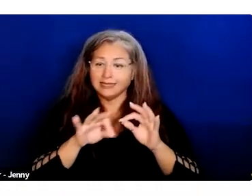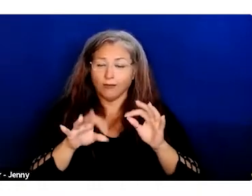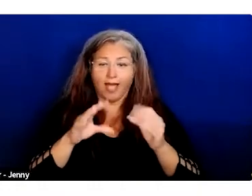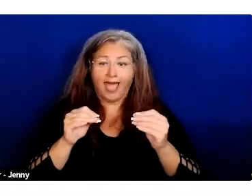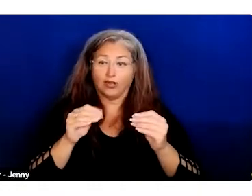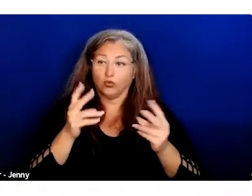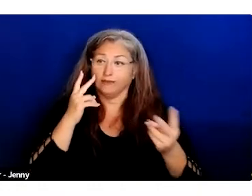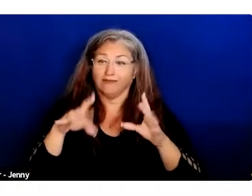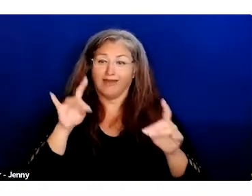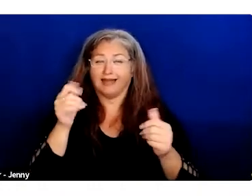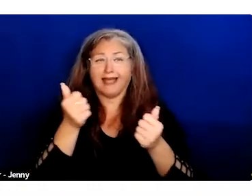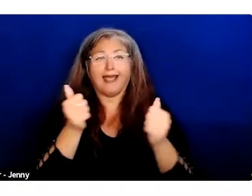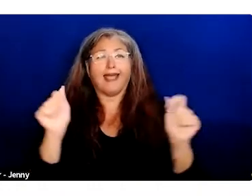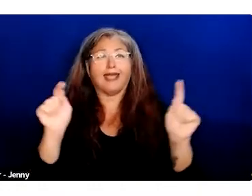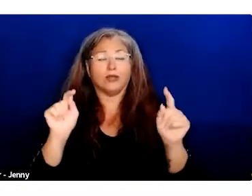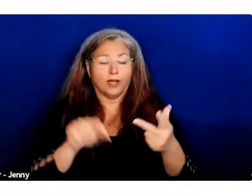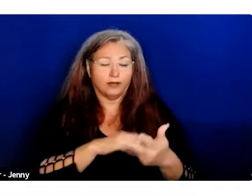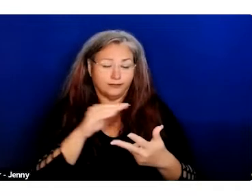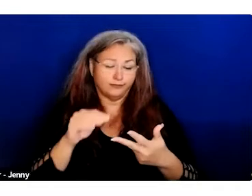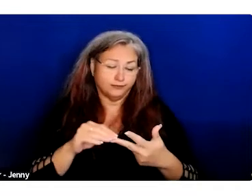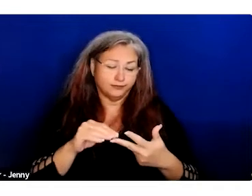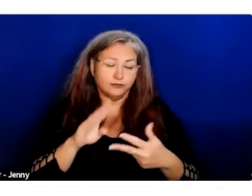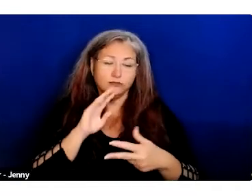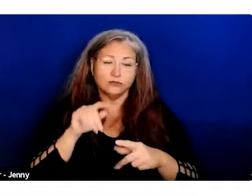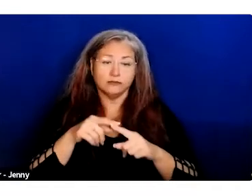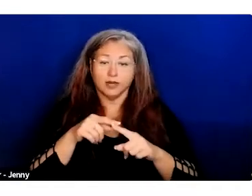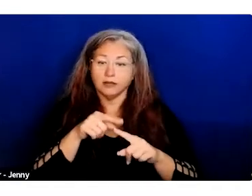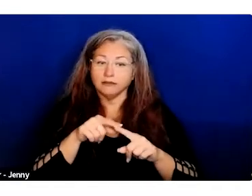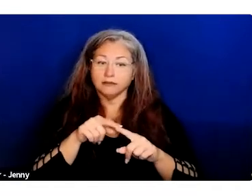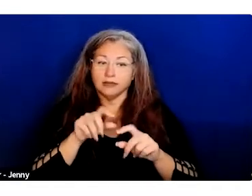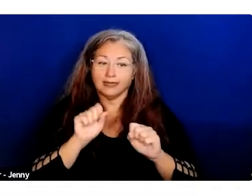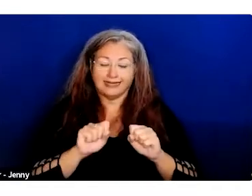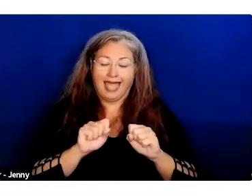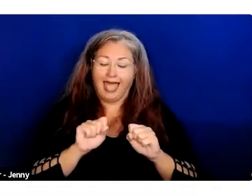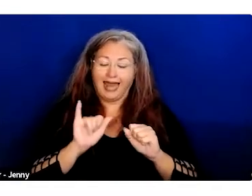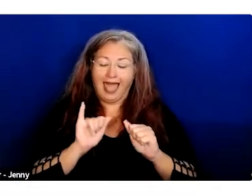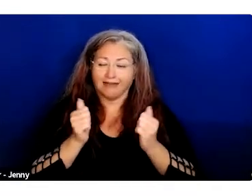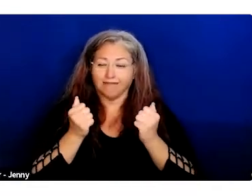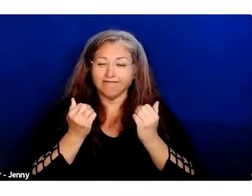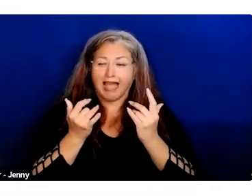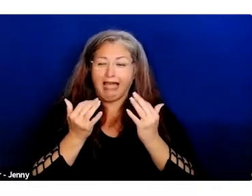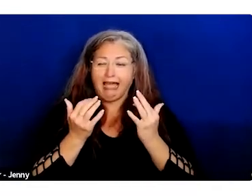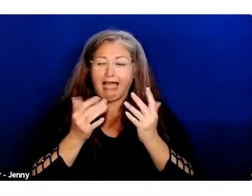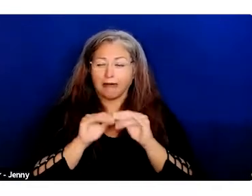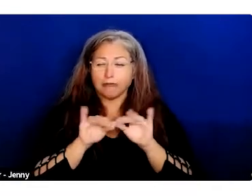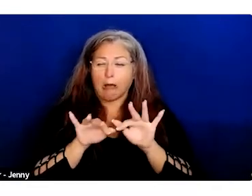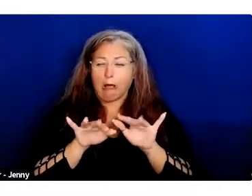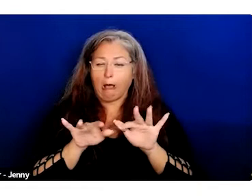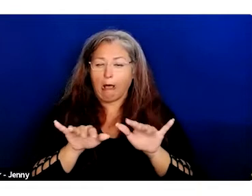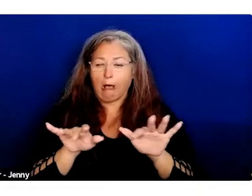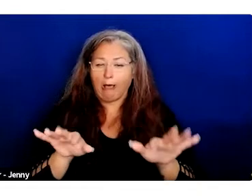everywhere. Then we also talked about how they can spread like wildfire,